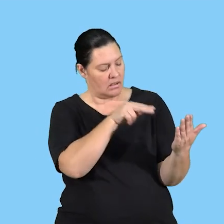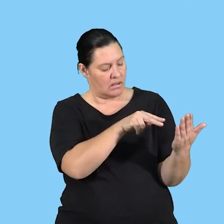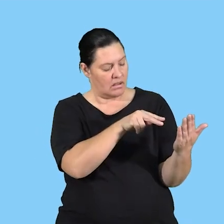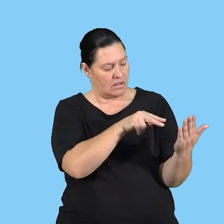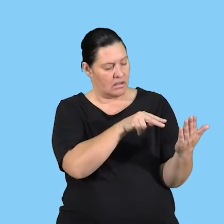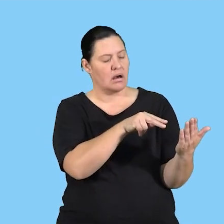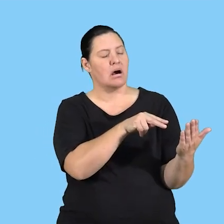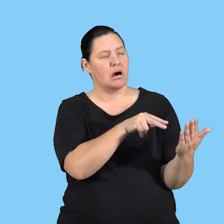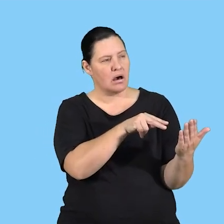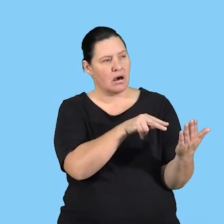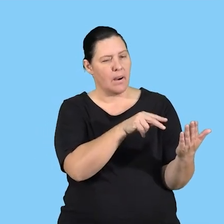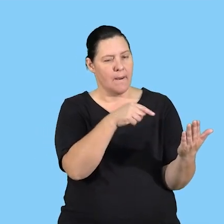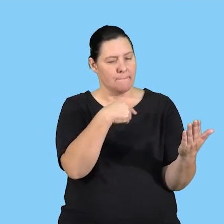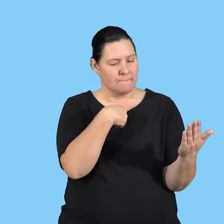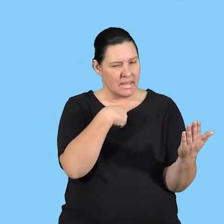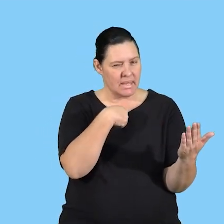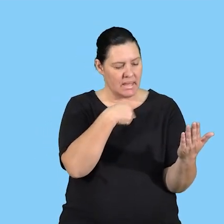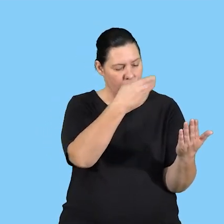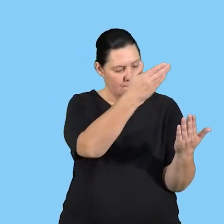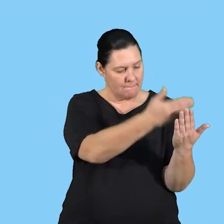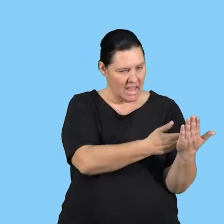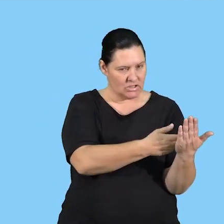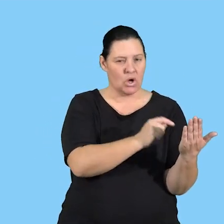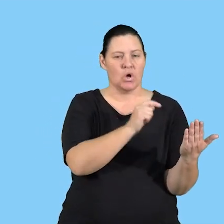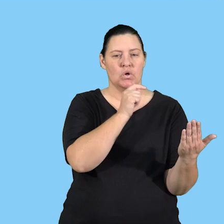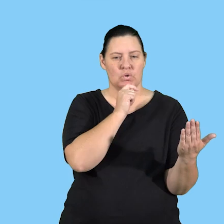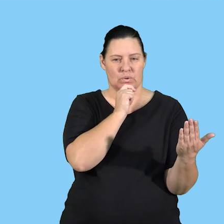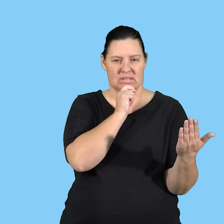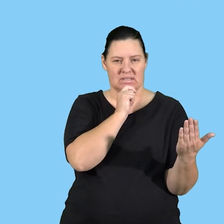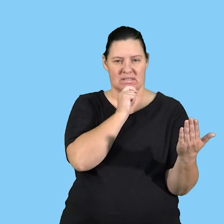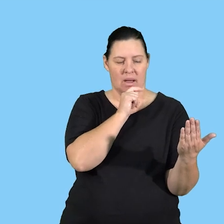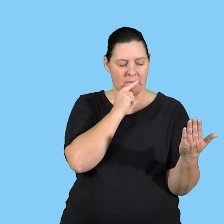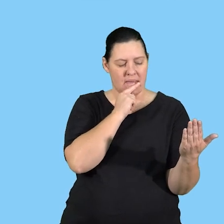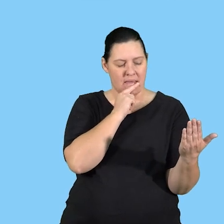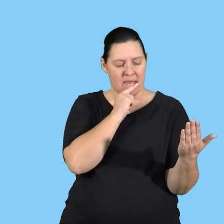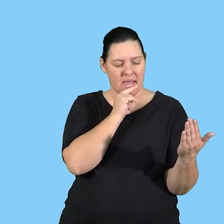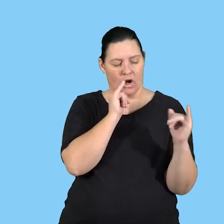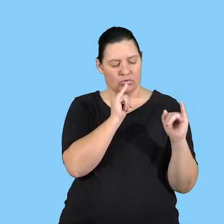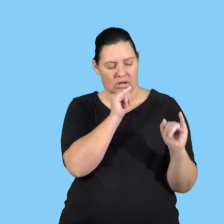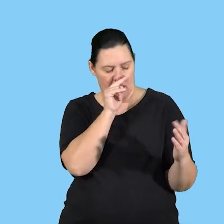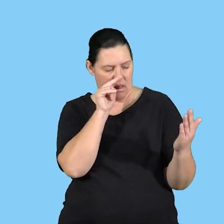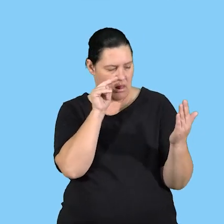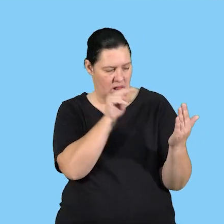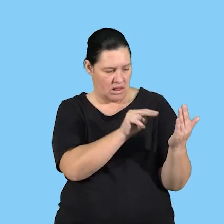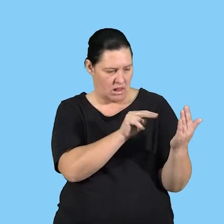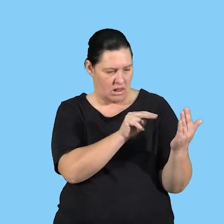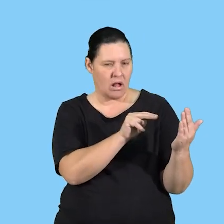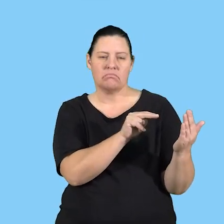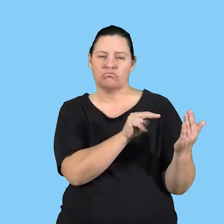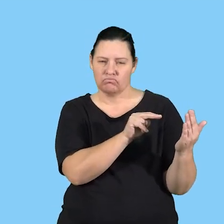and how you can exploit that page with a critical eye and